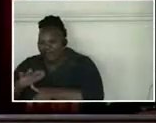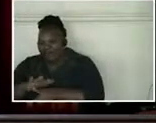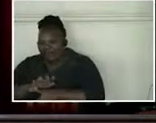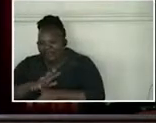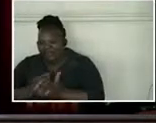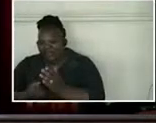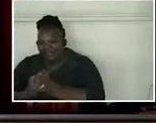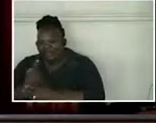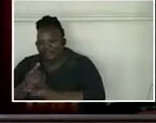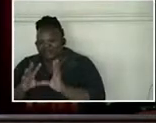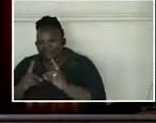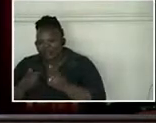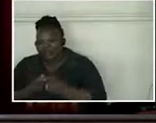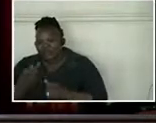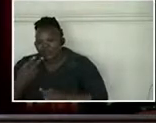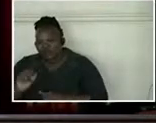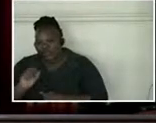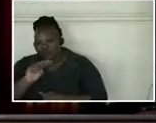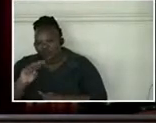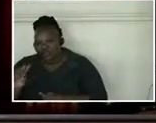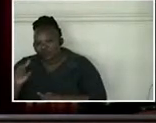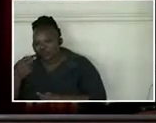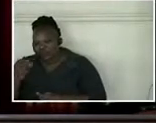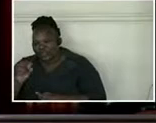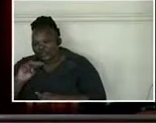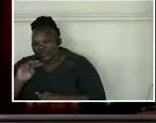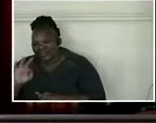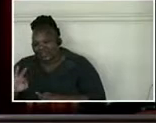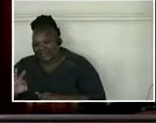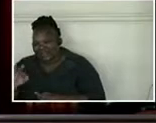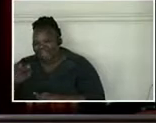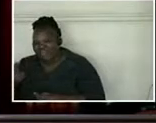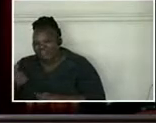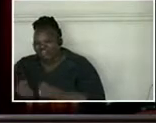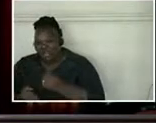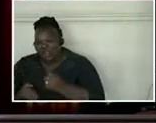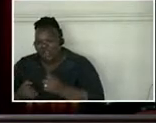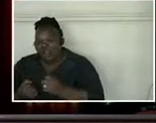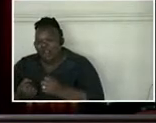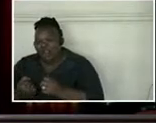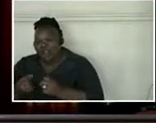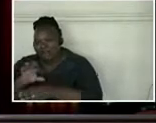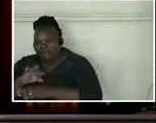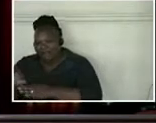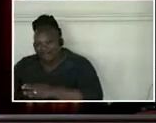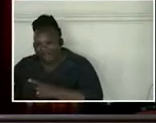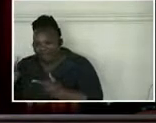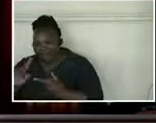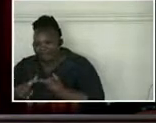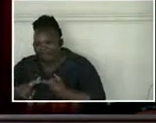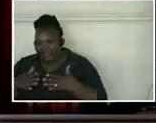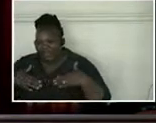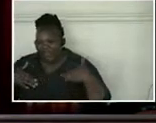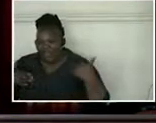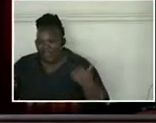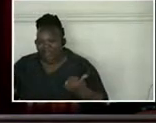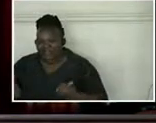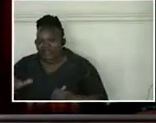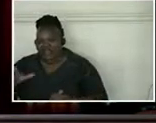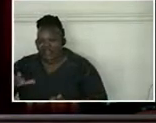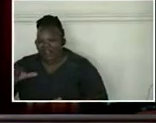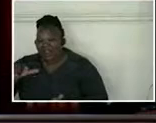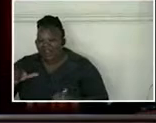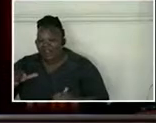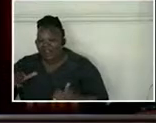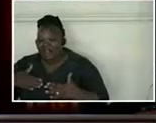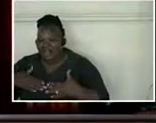2022-2023 annual performance plan namely the healthy lifestyle occupational health and wellness